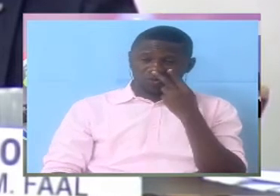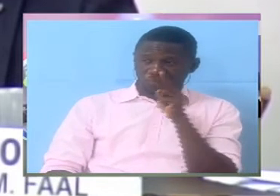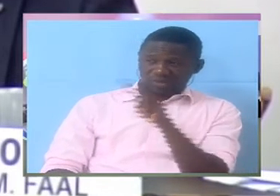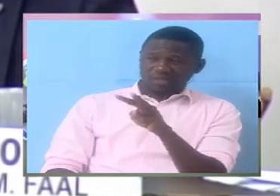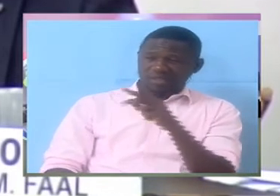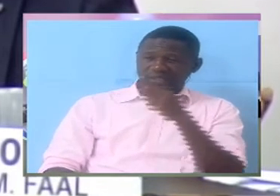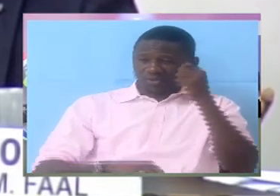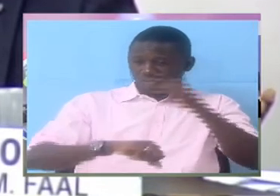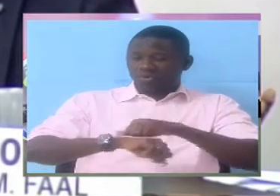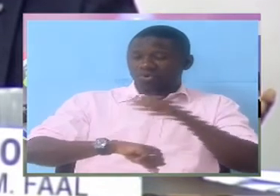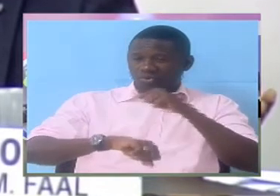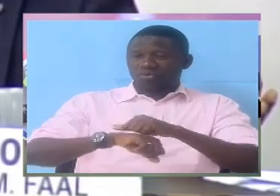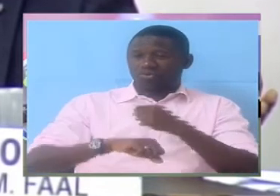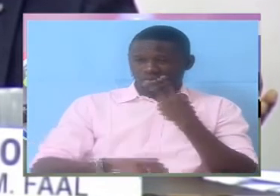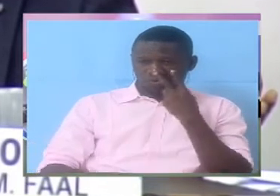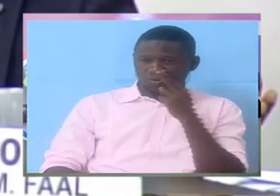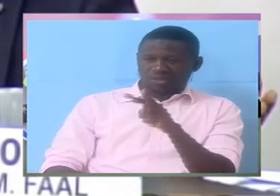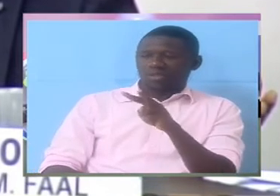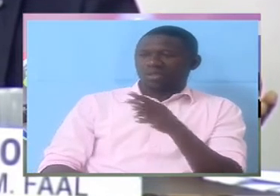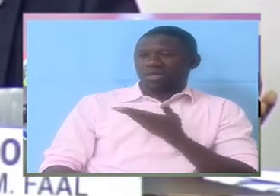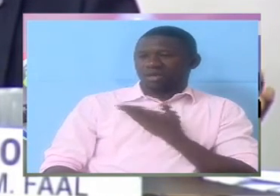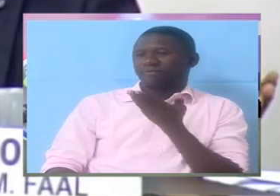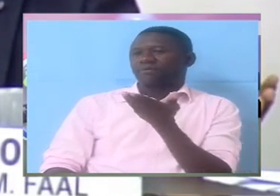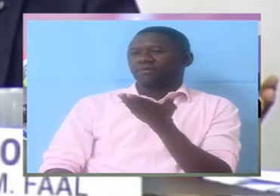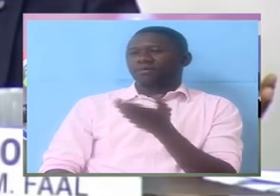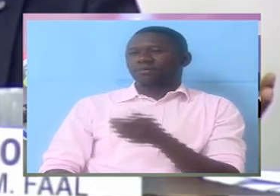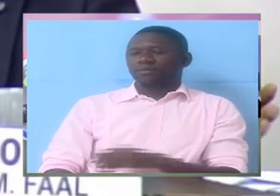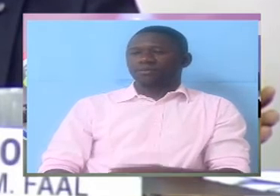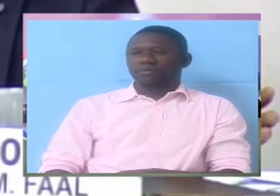Didn't you say that?